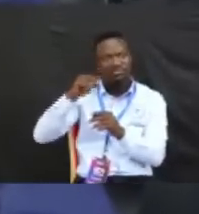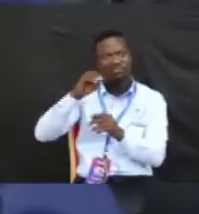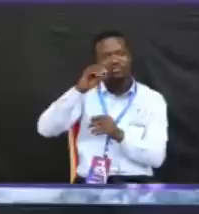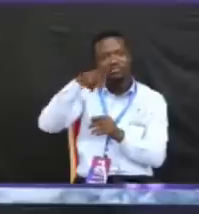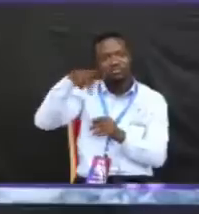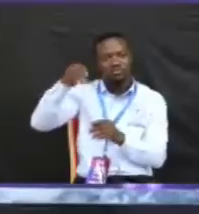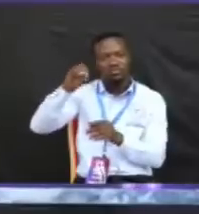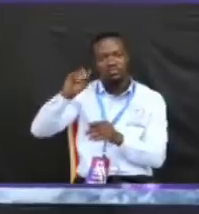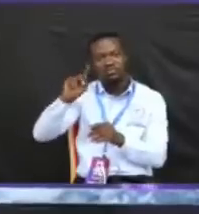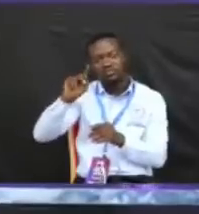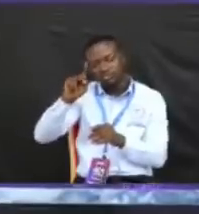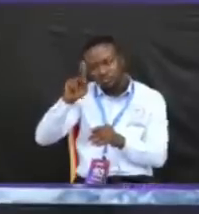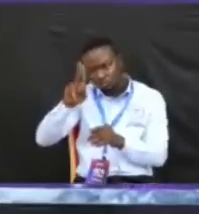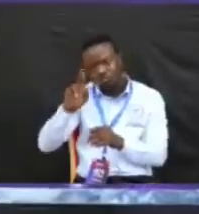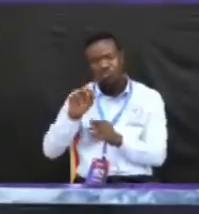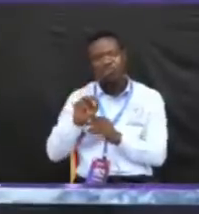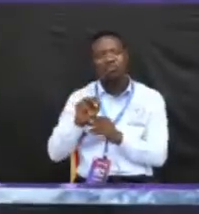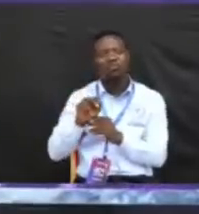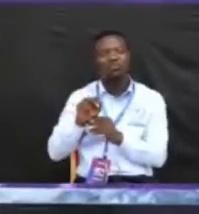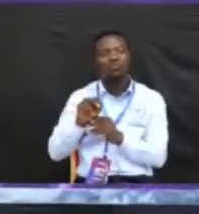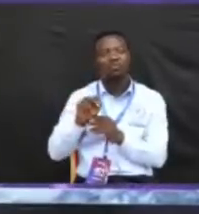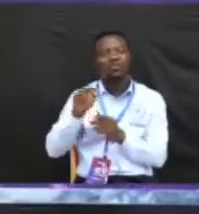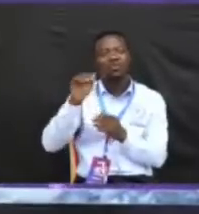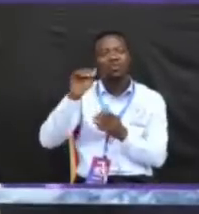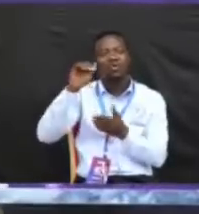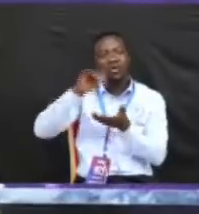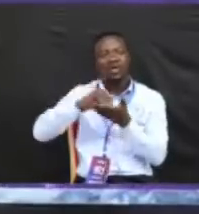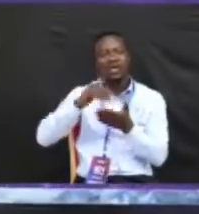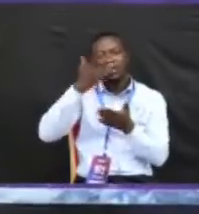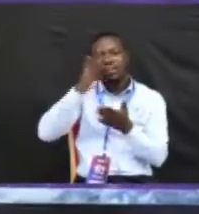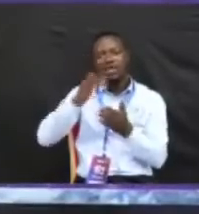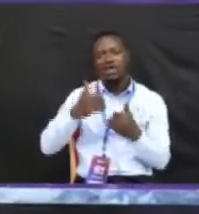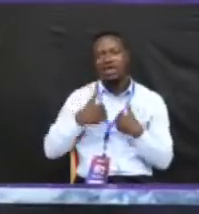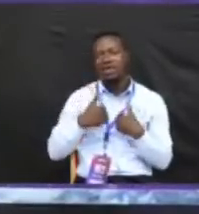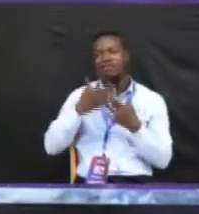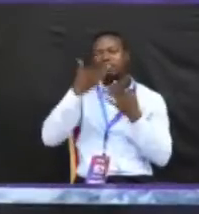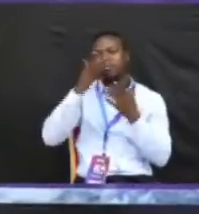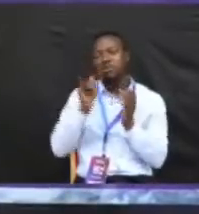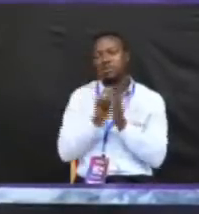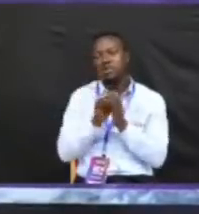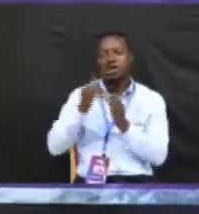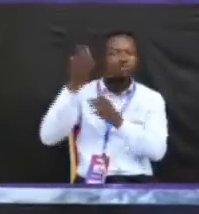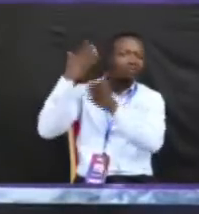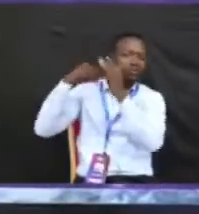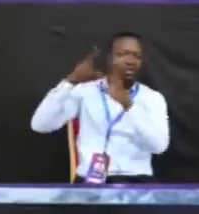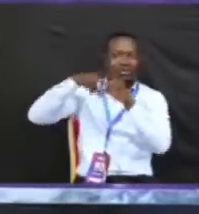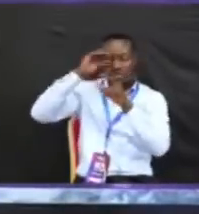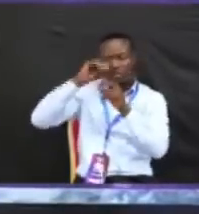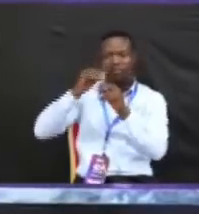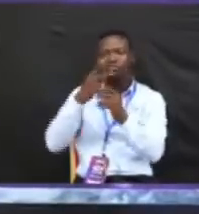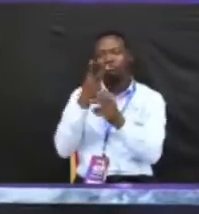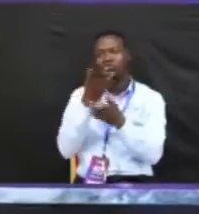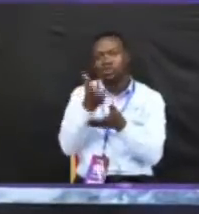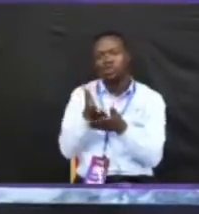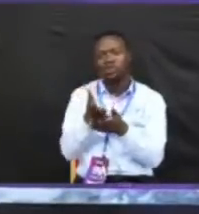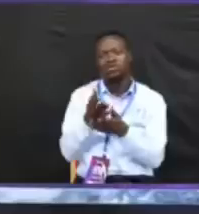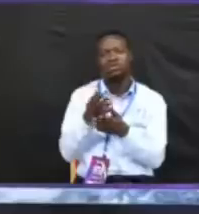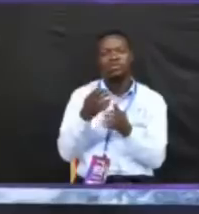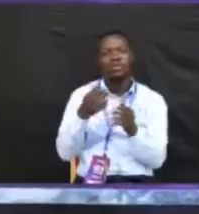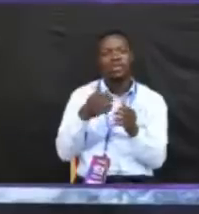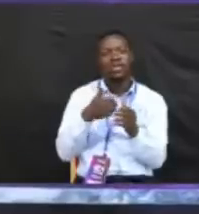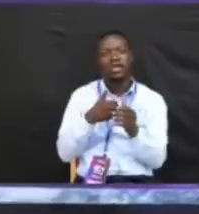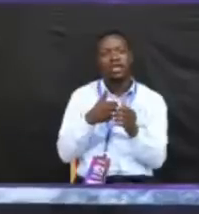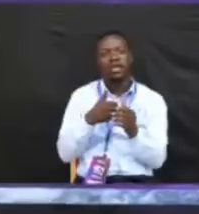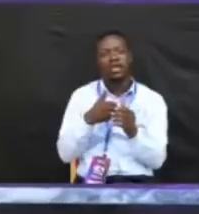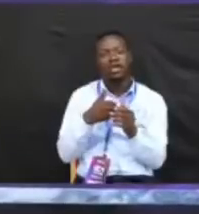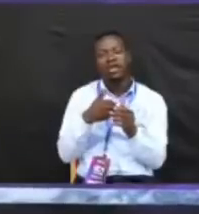We have we are blessed to have two of our former general secretaries in our midst. Apostle Dr. Fraud couldn't make it